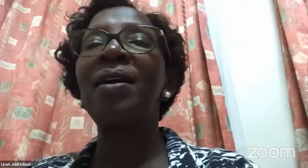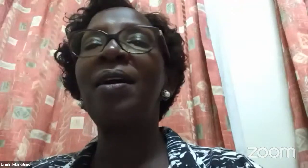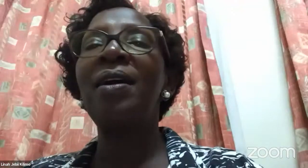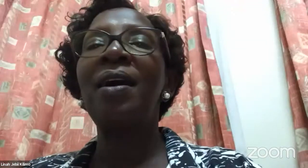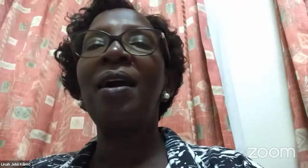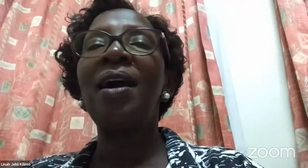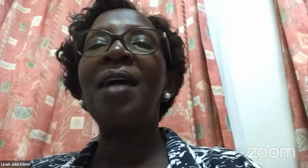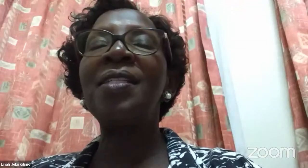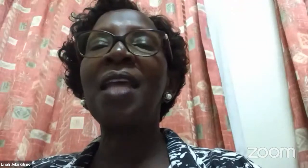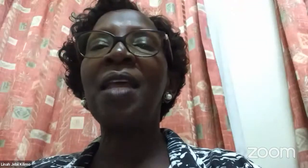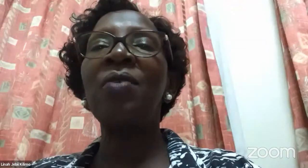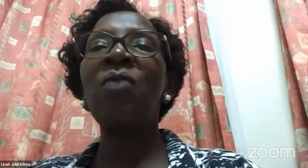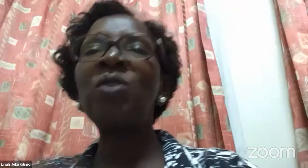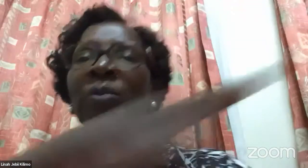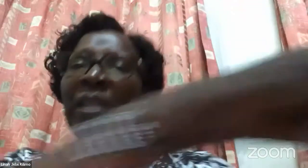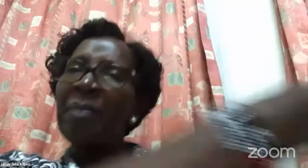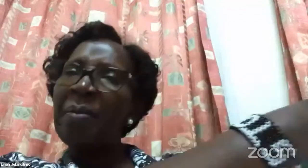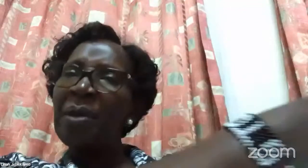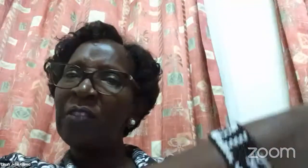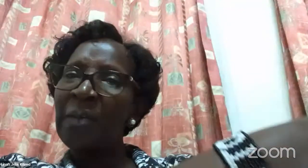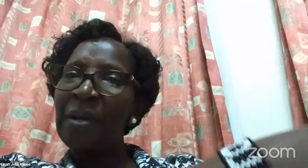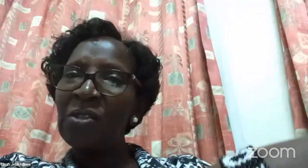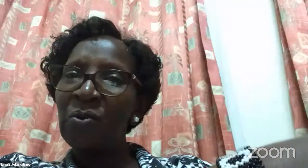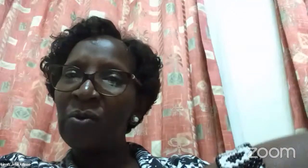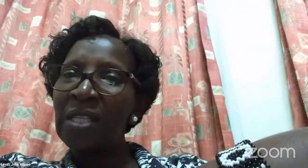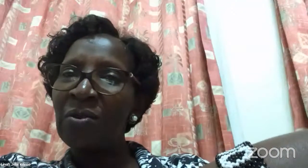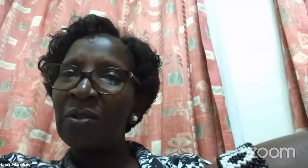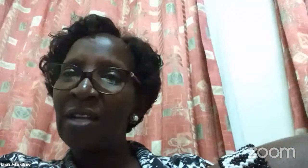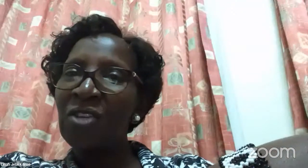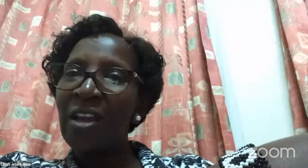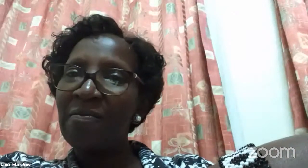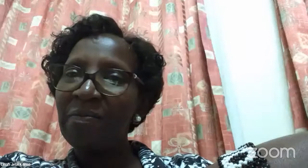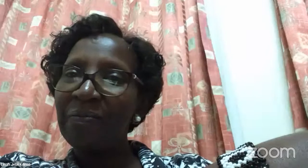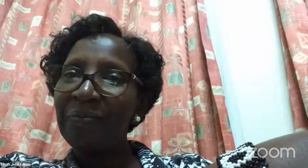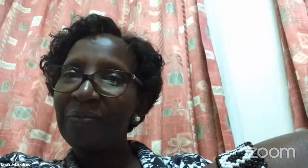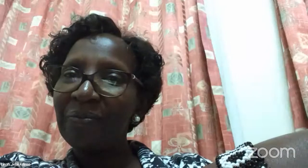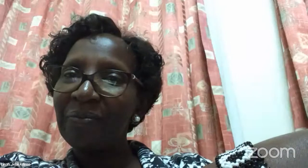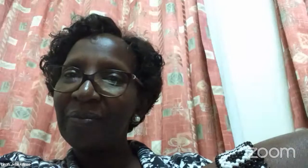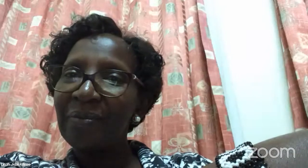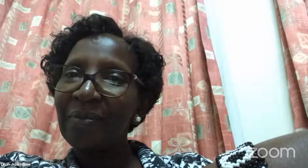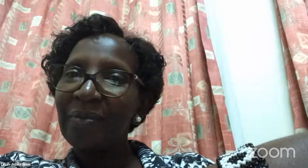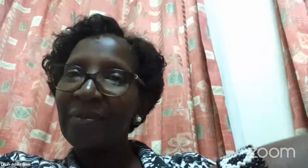back and say, what will be remembered of the person who sat on that chair?